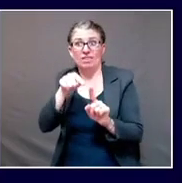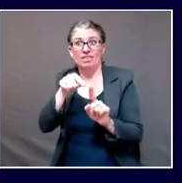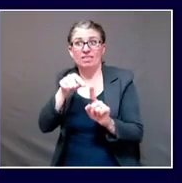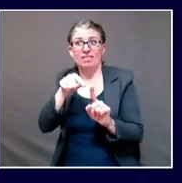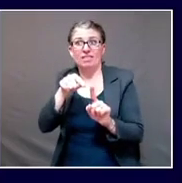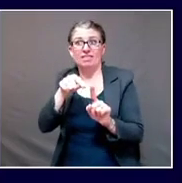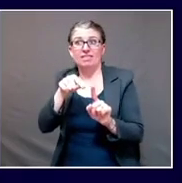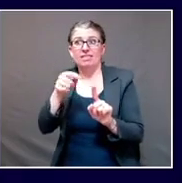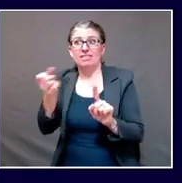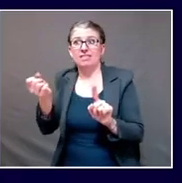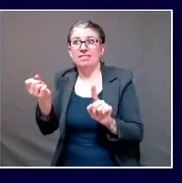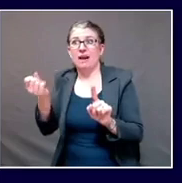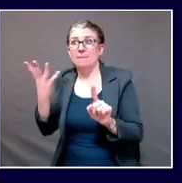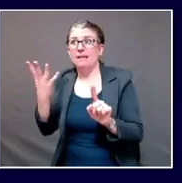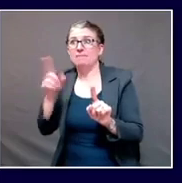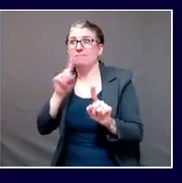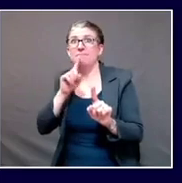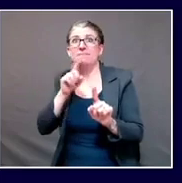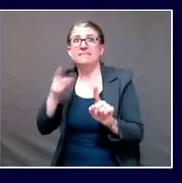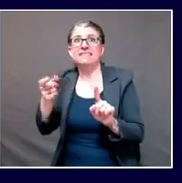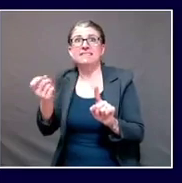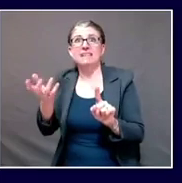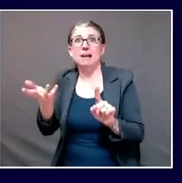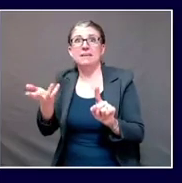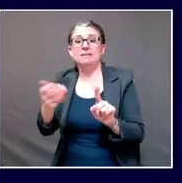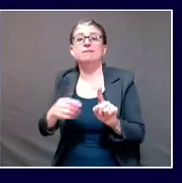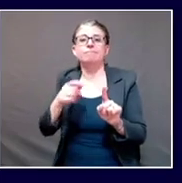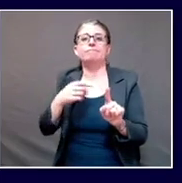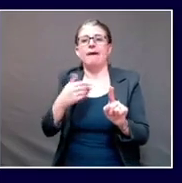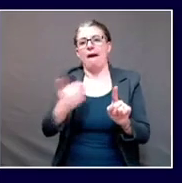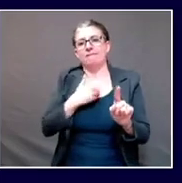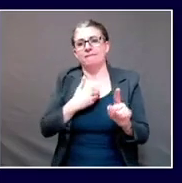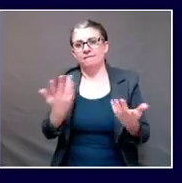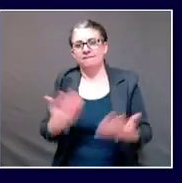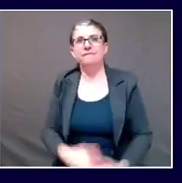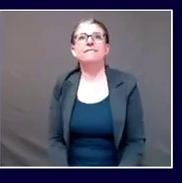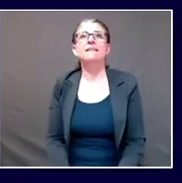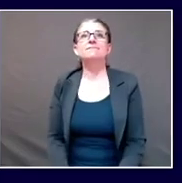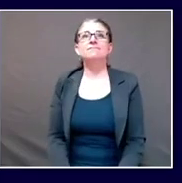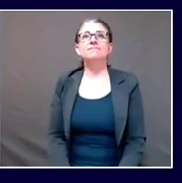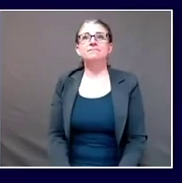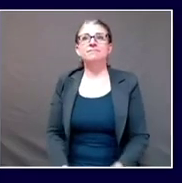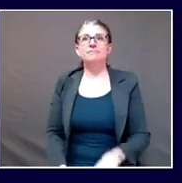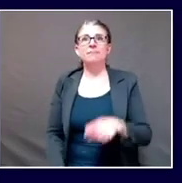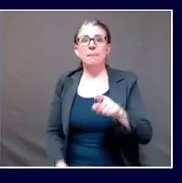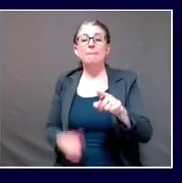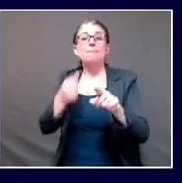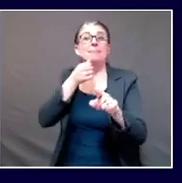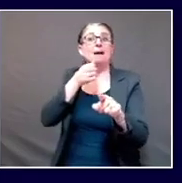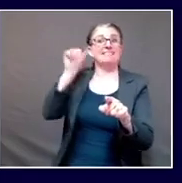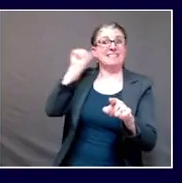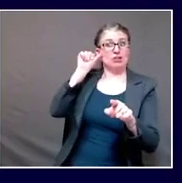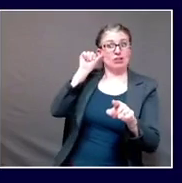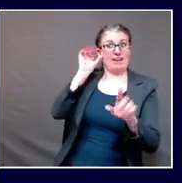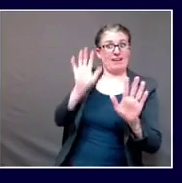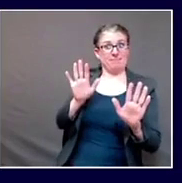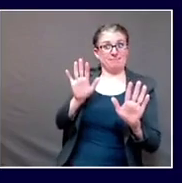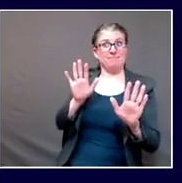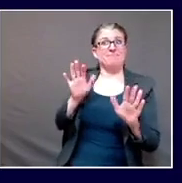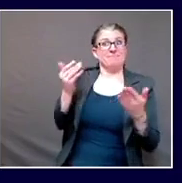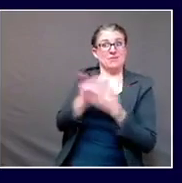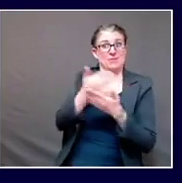following outbreaks. At the Enclave School, at the Enclave of Scarborough, where we are aware of four cases.